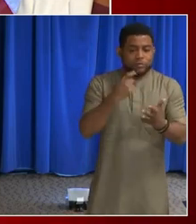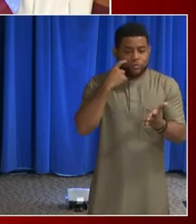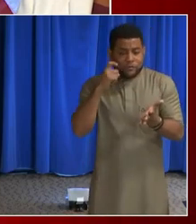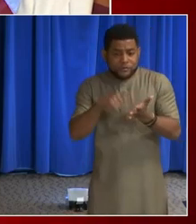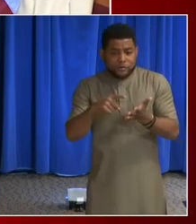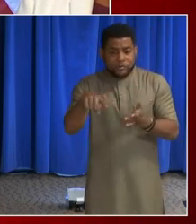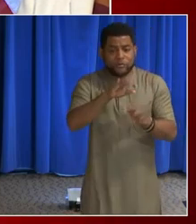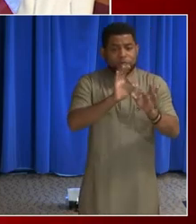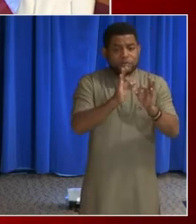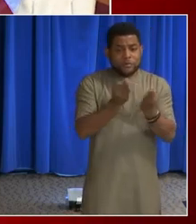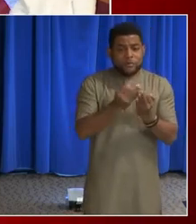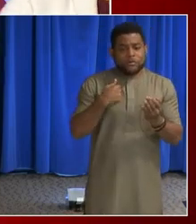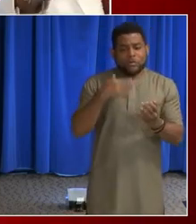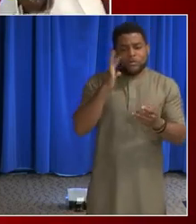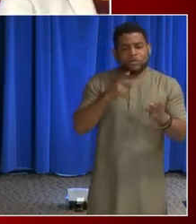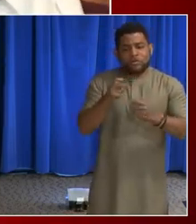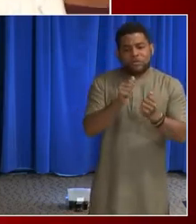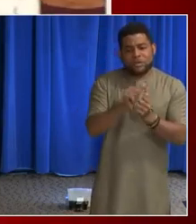as well.